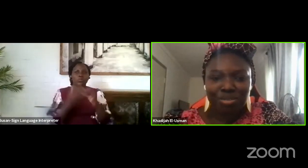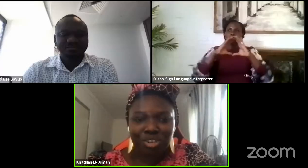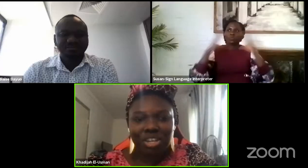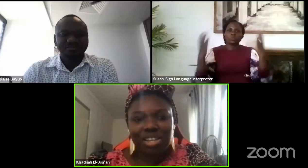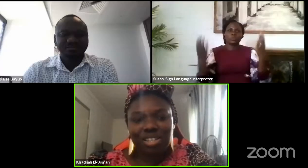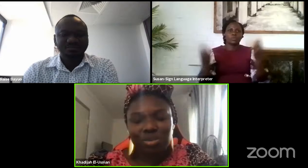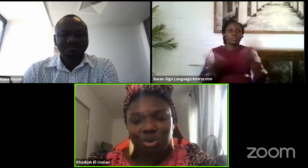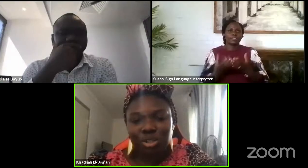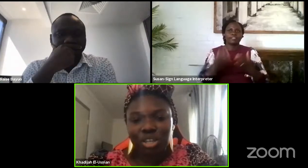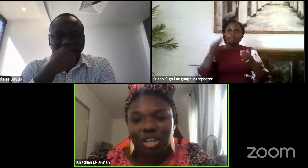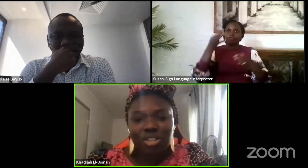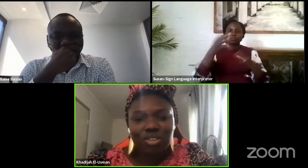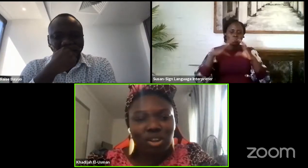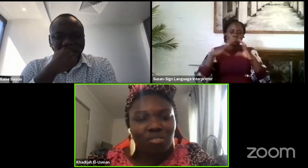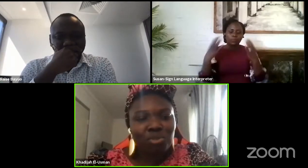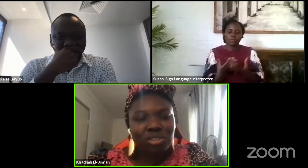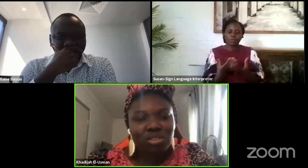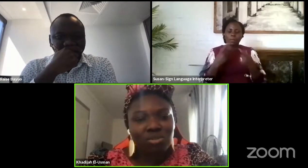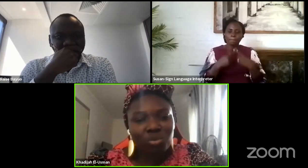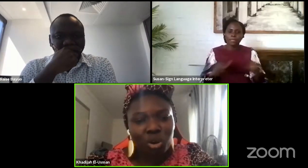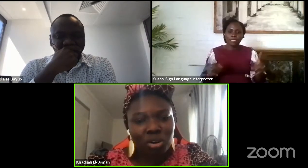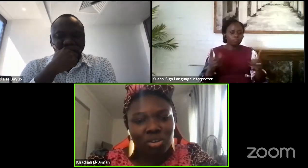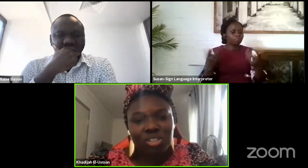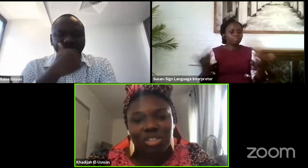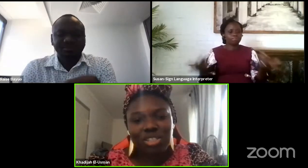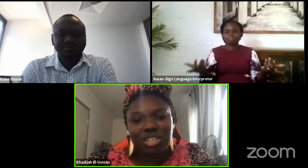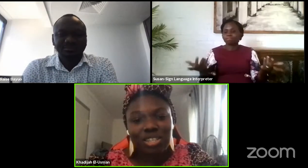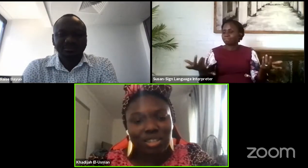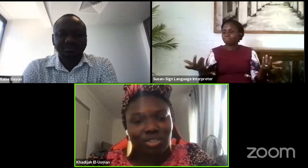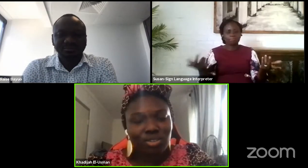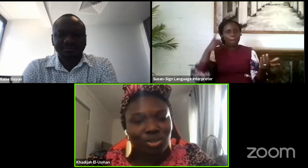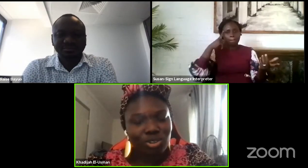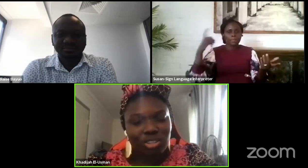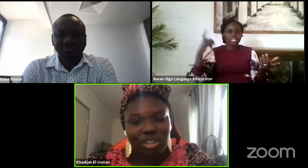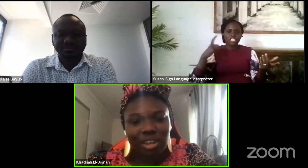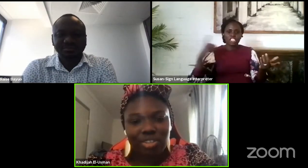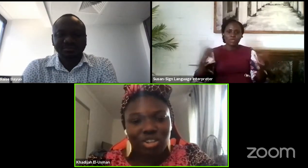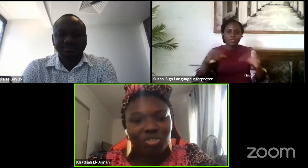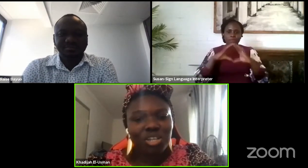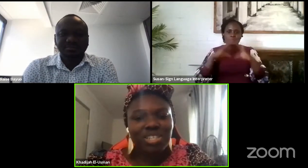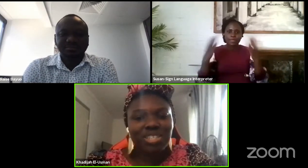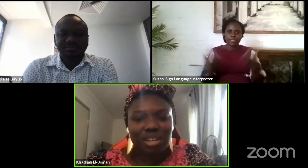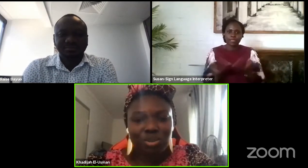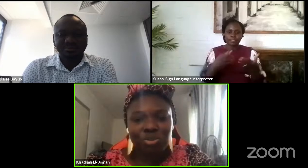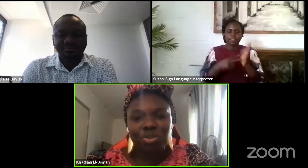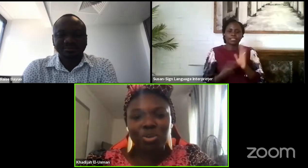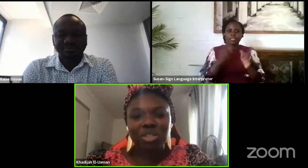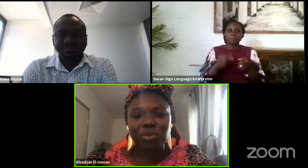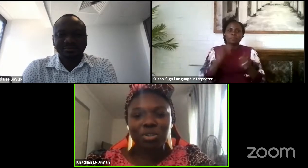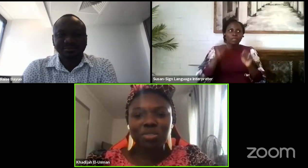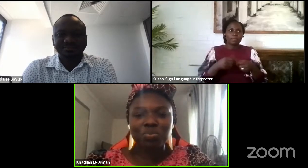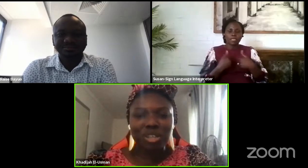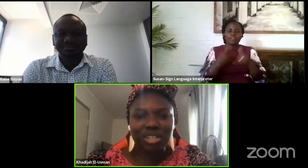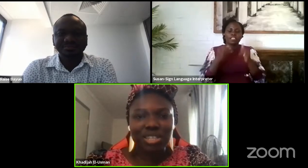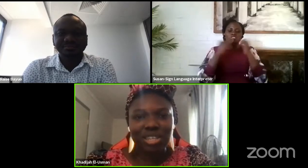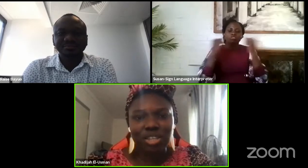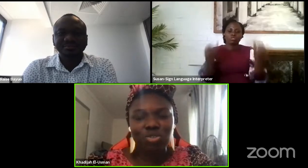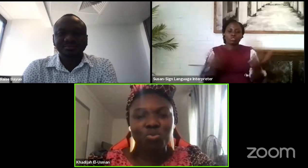we do not live in an ideal world. So the governments of the world, these institutions that are generally saddled